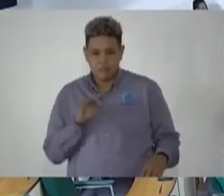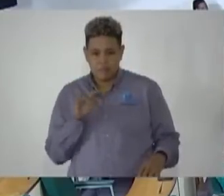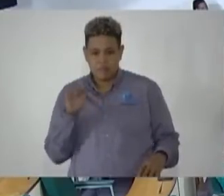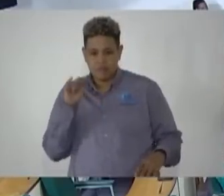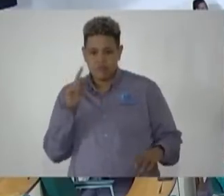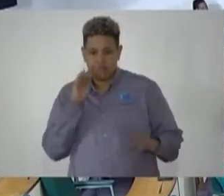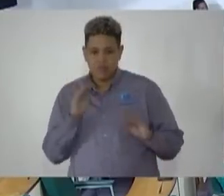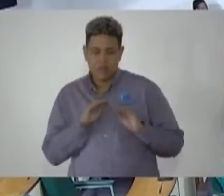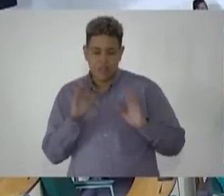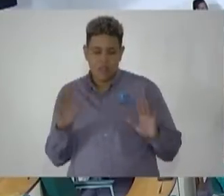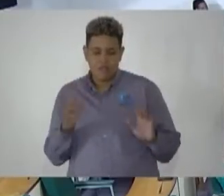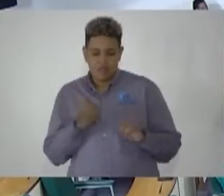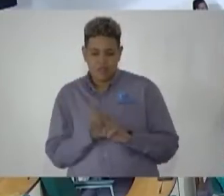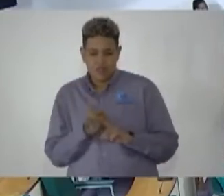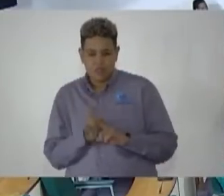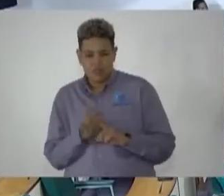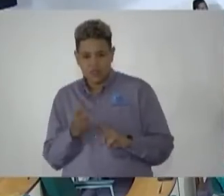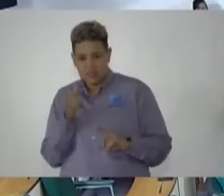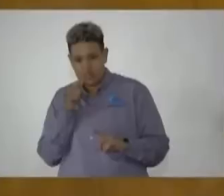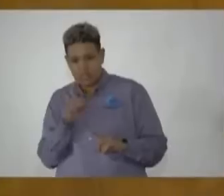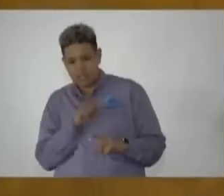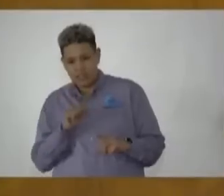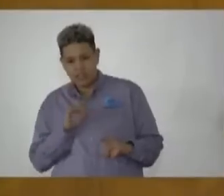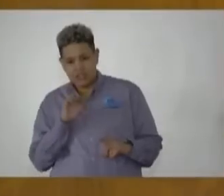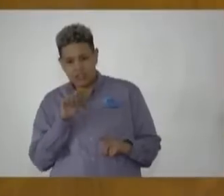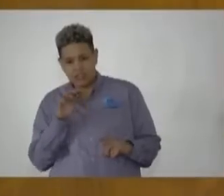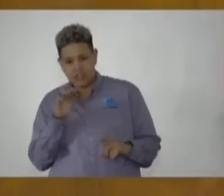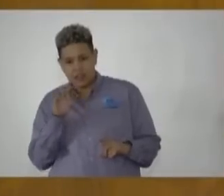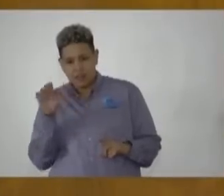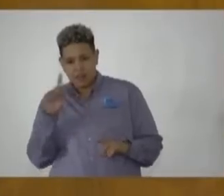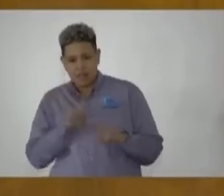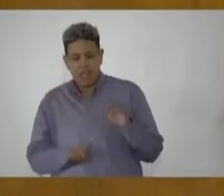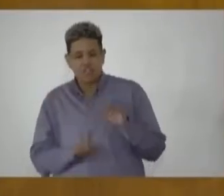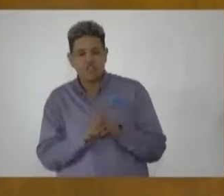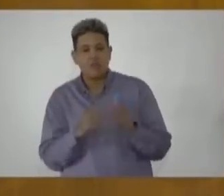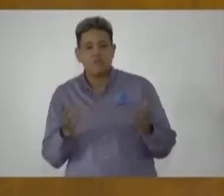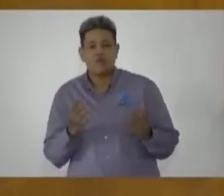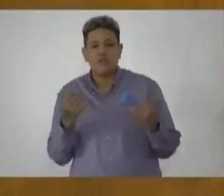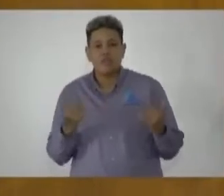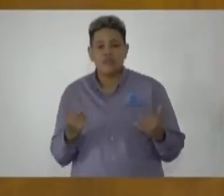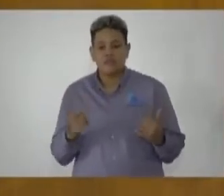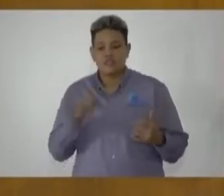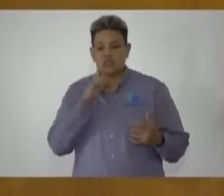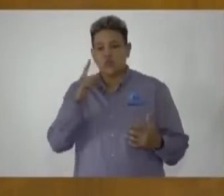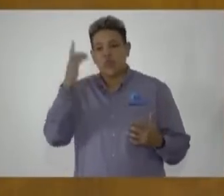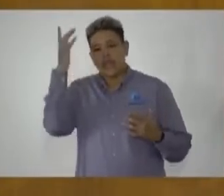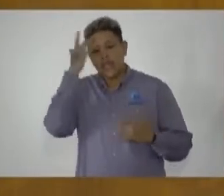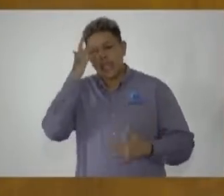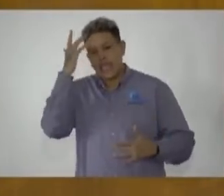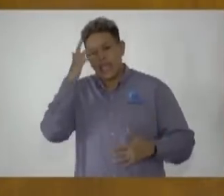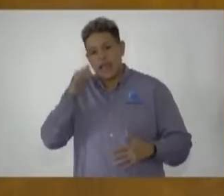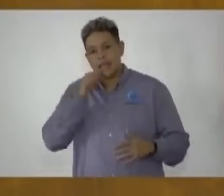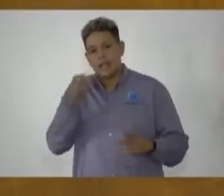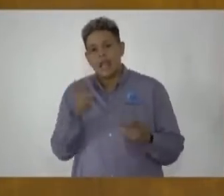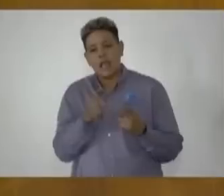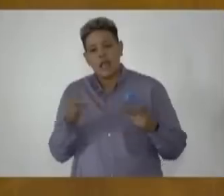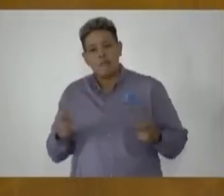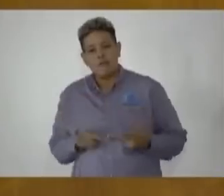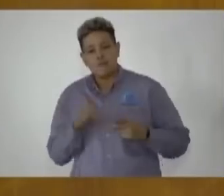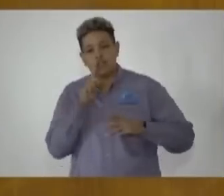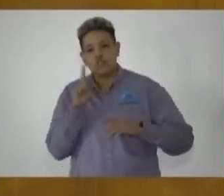for clarification, it's not that Senator Scott Motley can't be here today. She's truly ill and is not in a position to